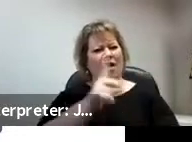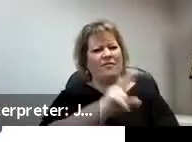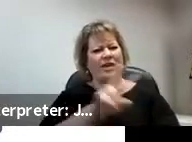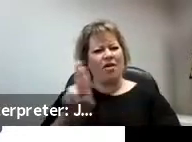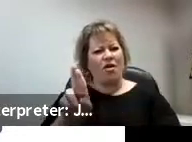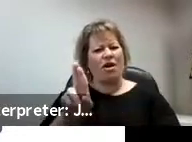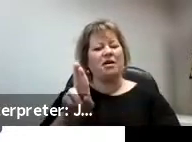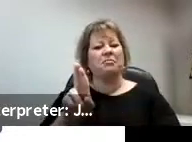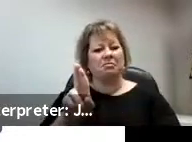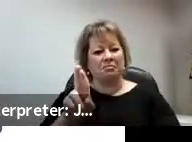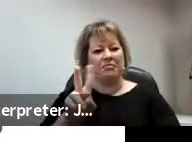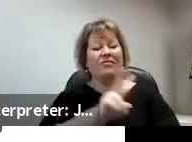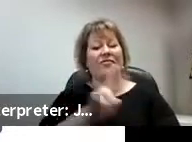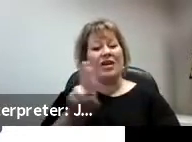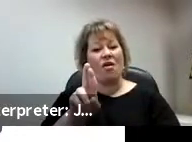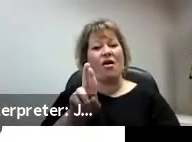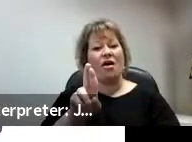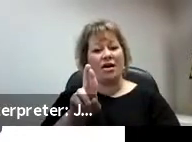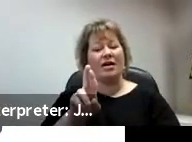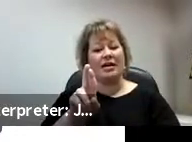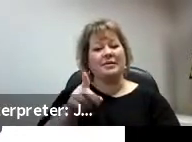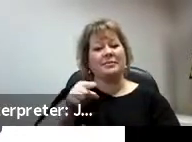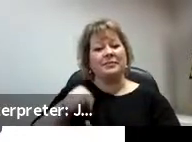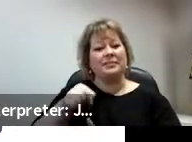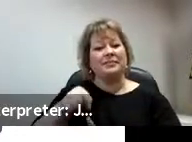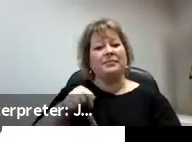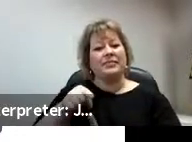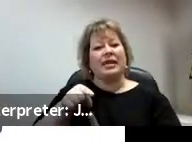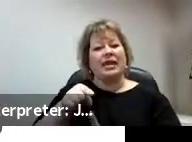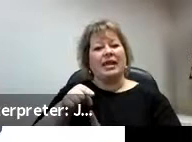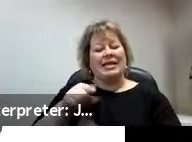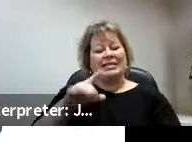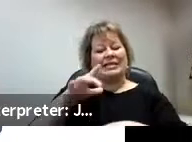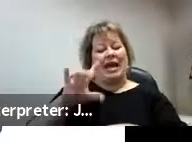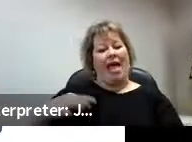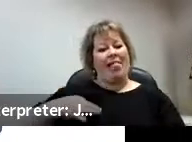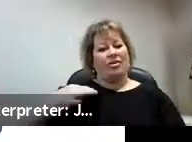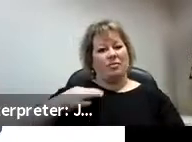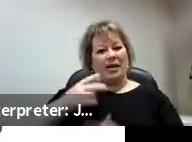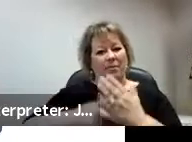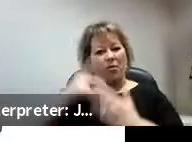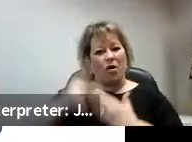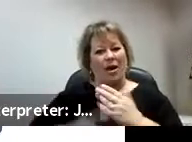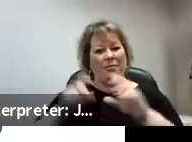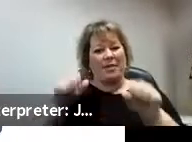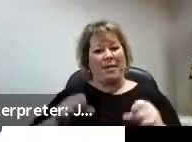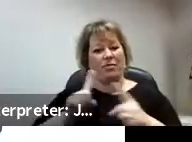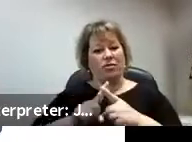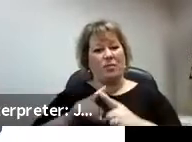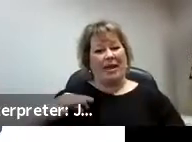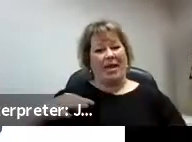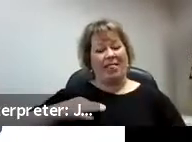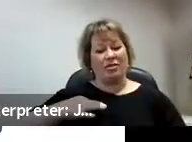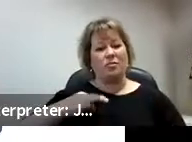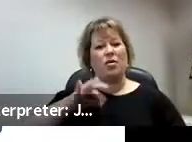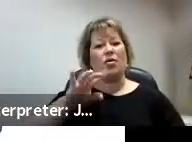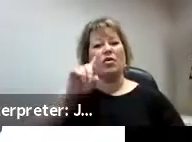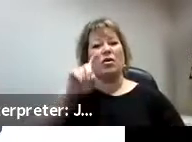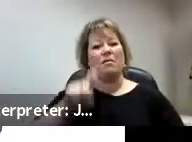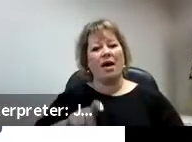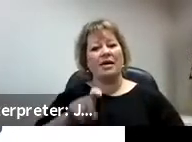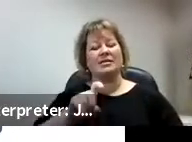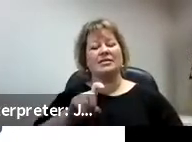Rehab? Vocational Rehabilitation is an eligibility program, and in order to be eligible, an individual must have